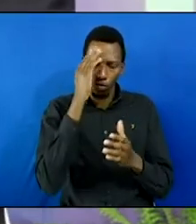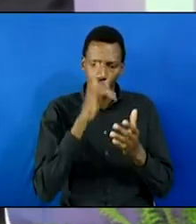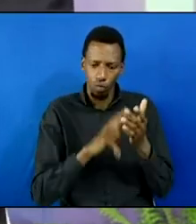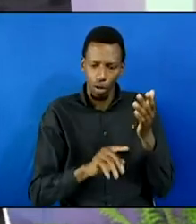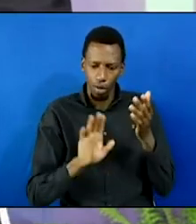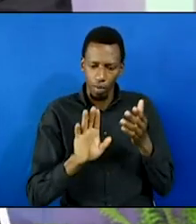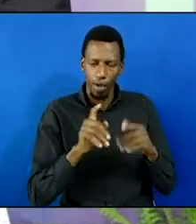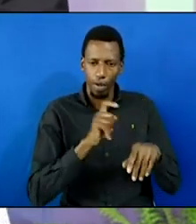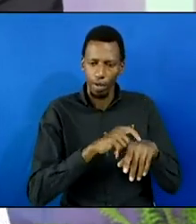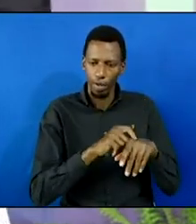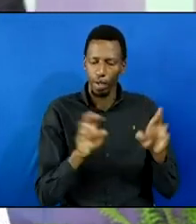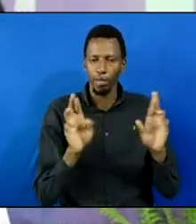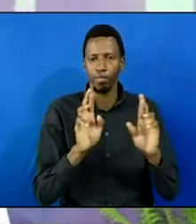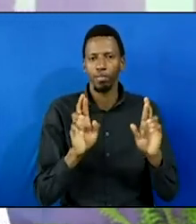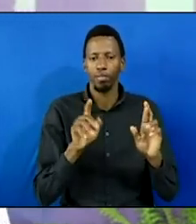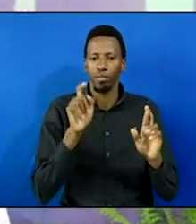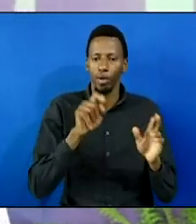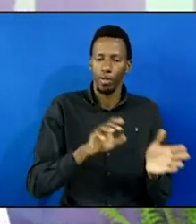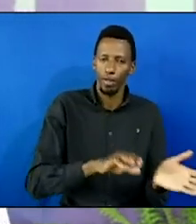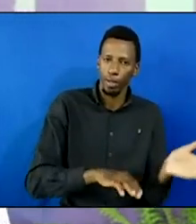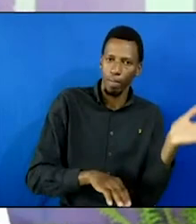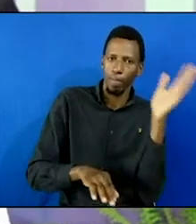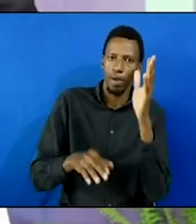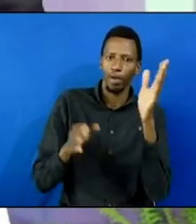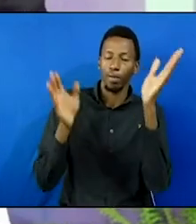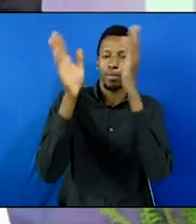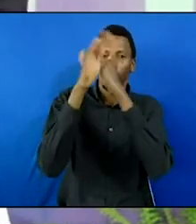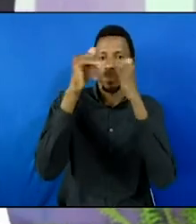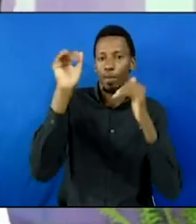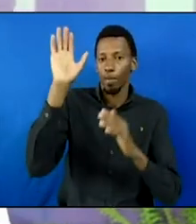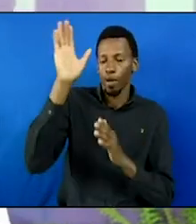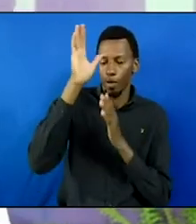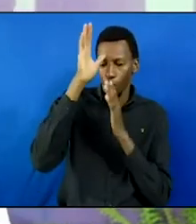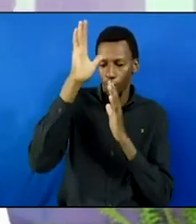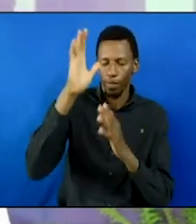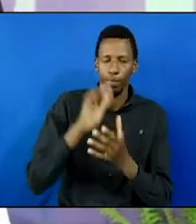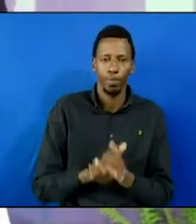time had come to go back to the Father.